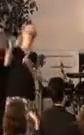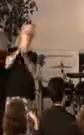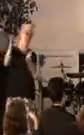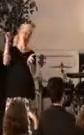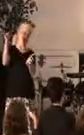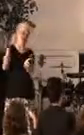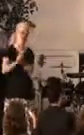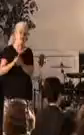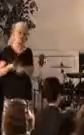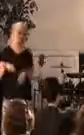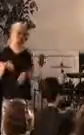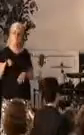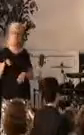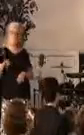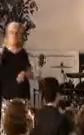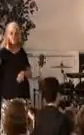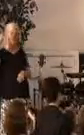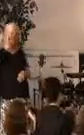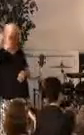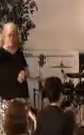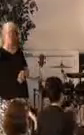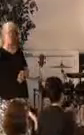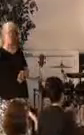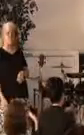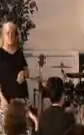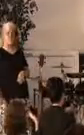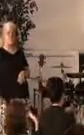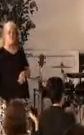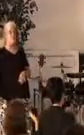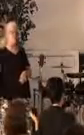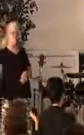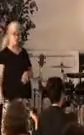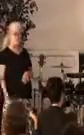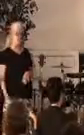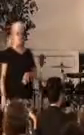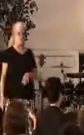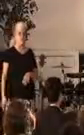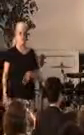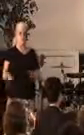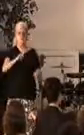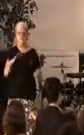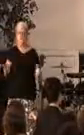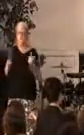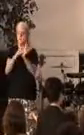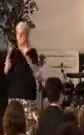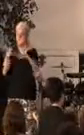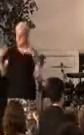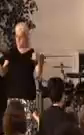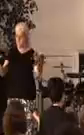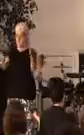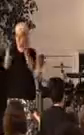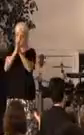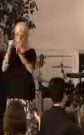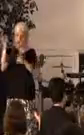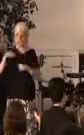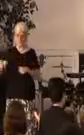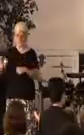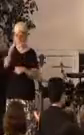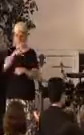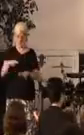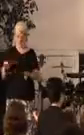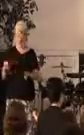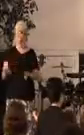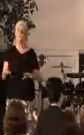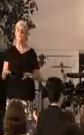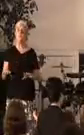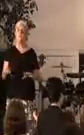Jesus, I would would pray for those of us here this morning who are making such